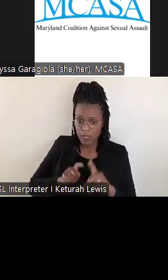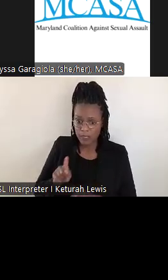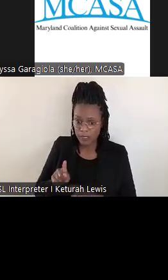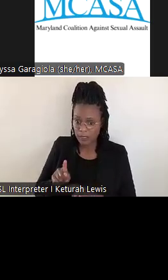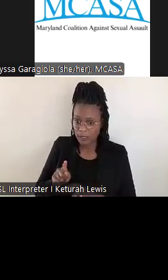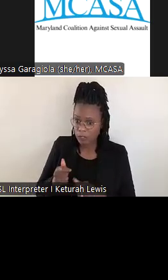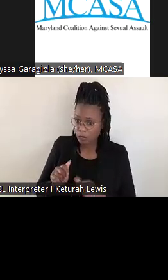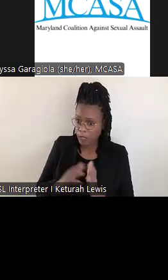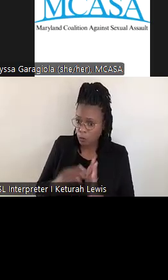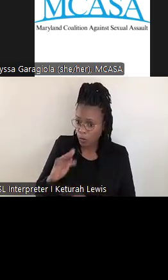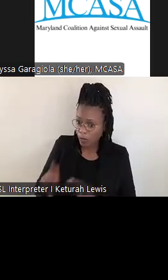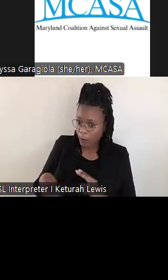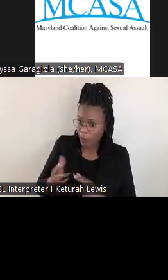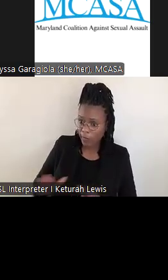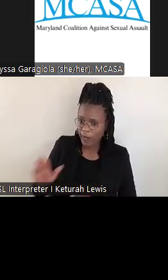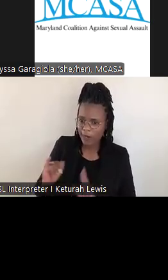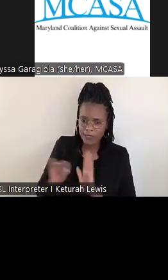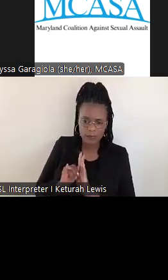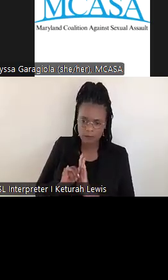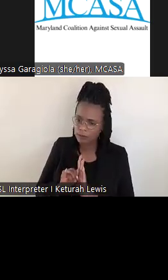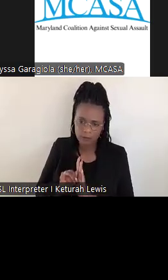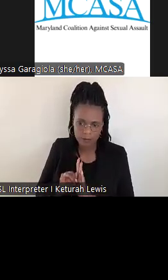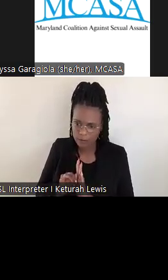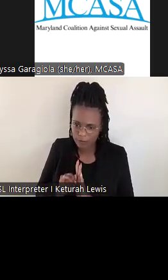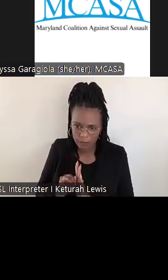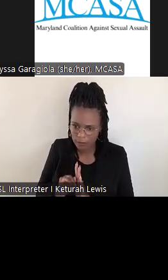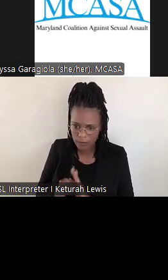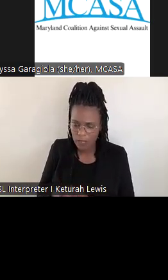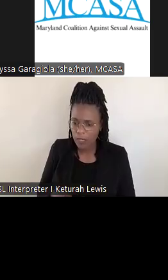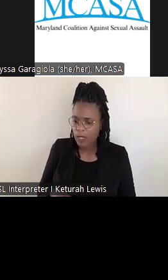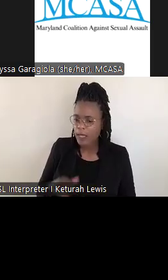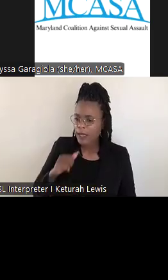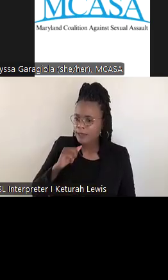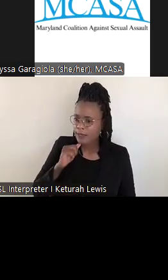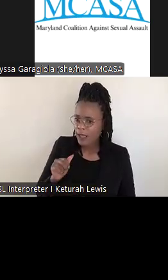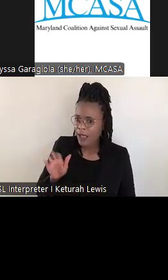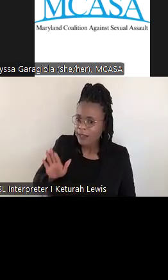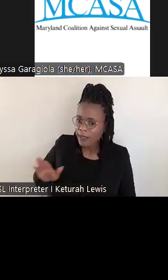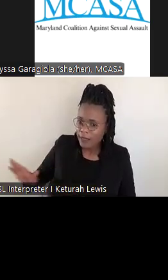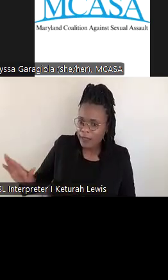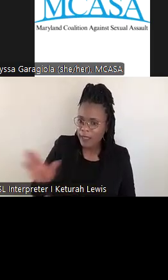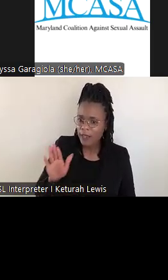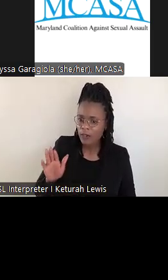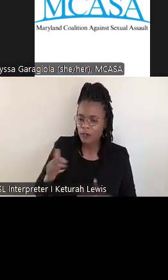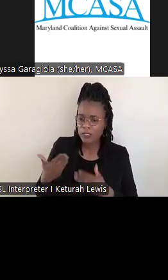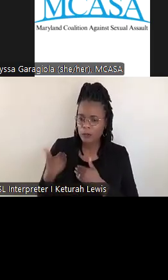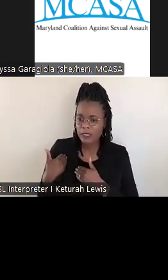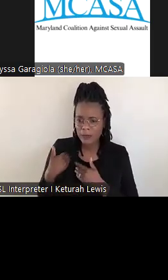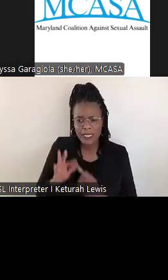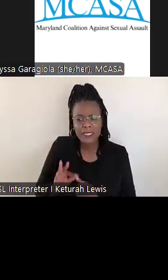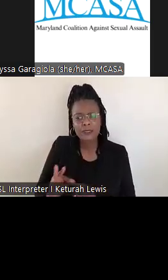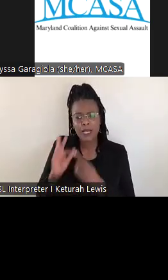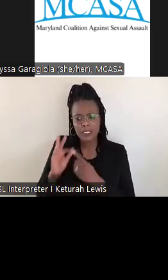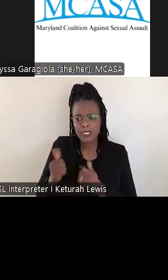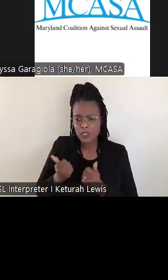trying to learn about their identity. It's never anybody's responsibility, and especially the responsibility of a survivor, to teach